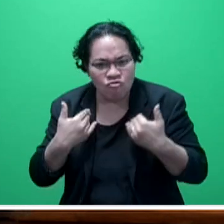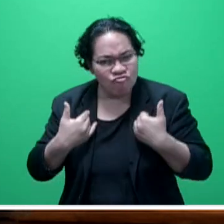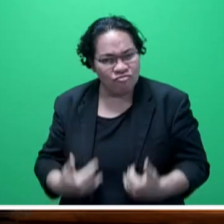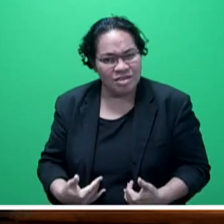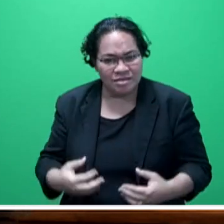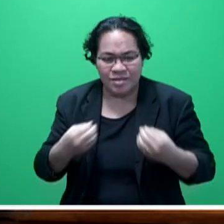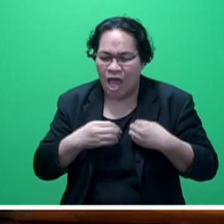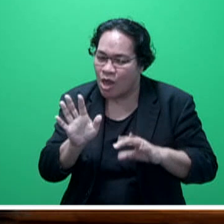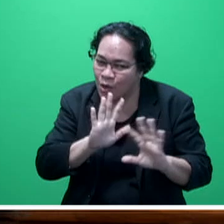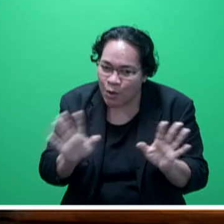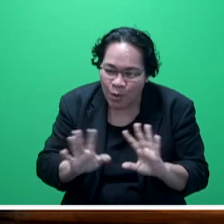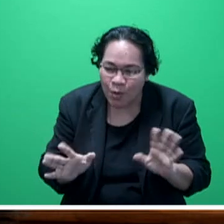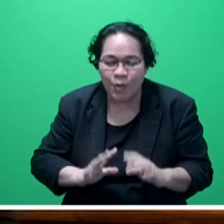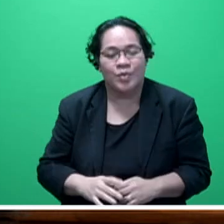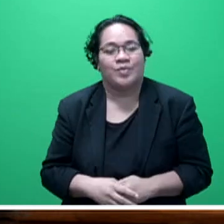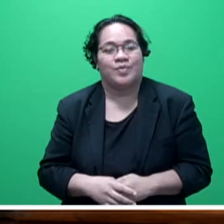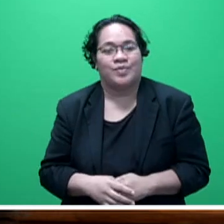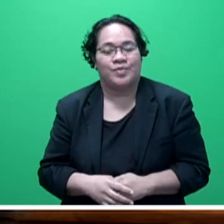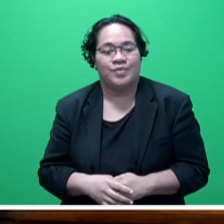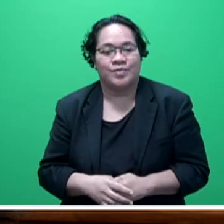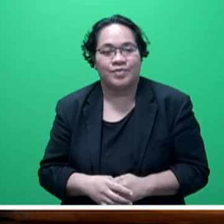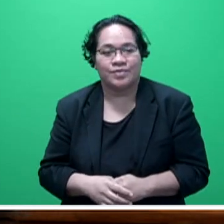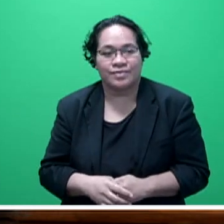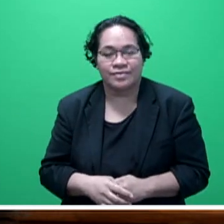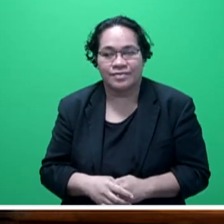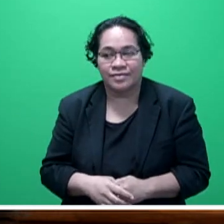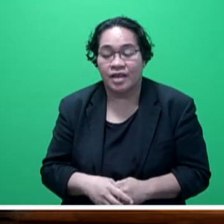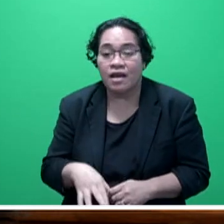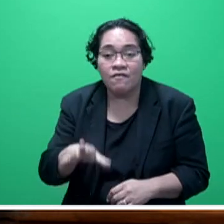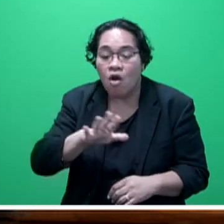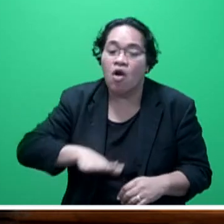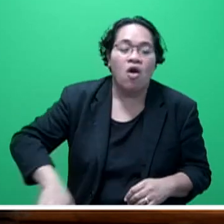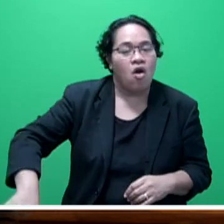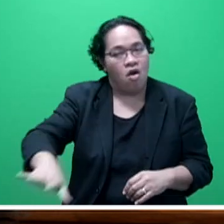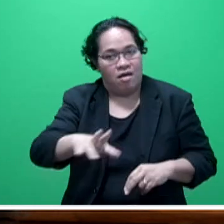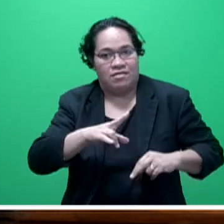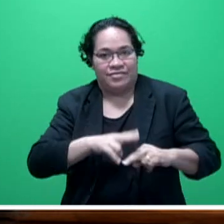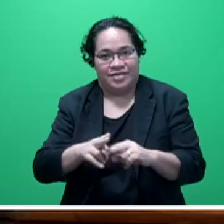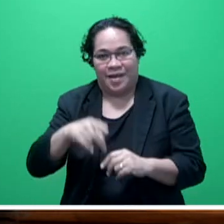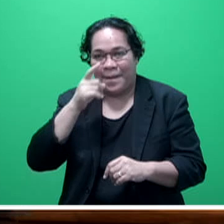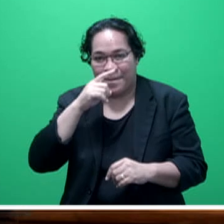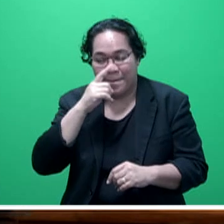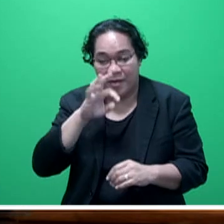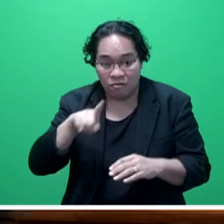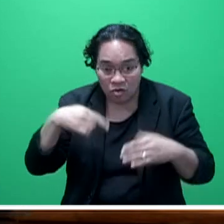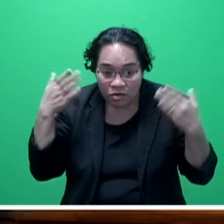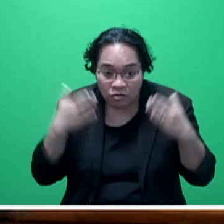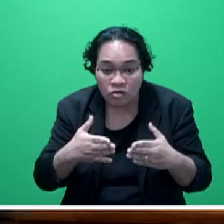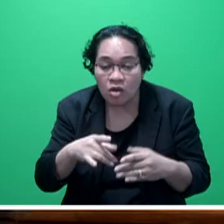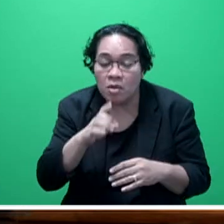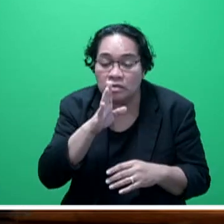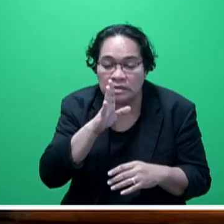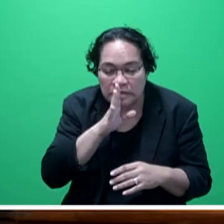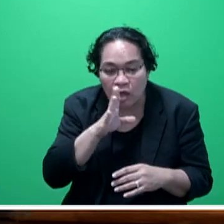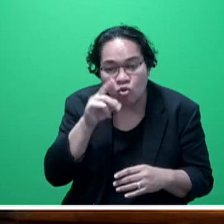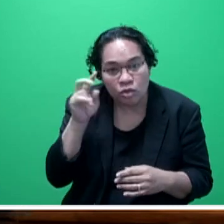all. Mr. Speaker, it's all for Fijians, focusing on the unfortunate and the